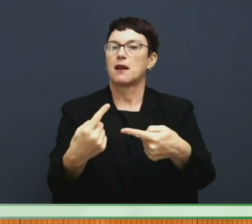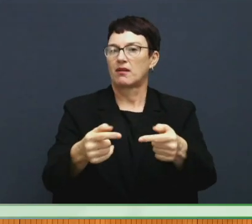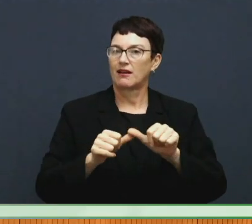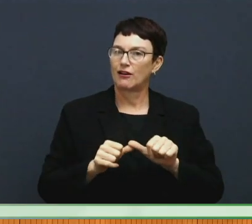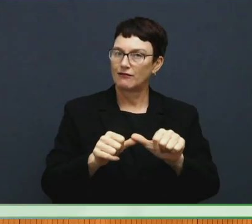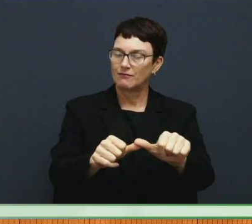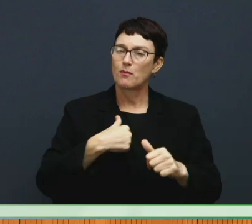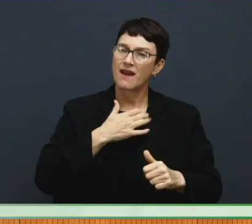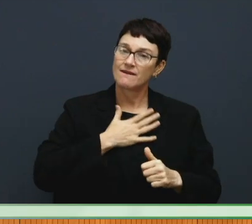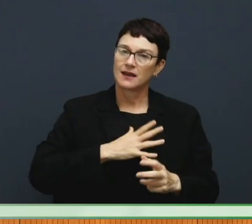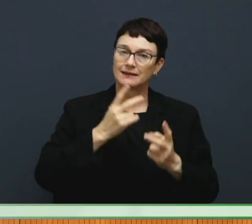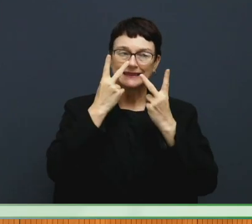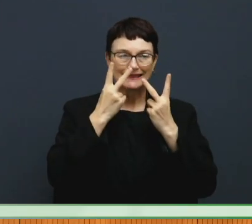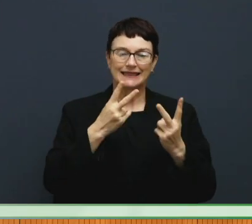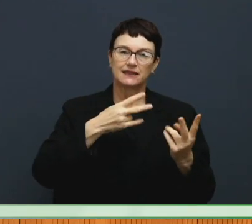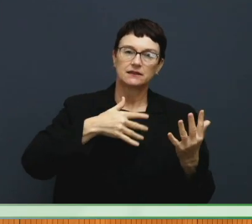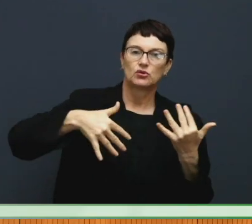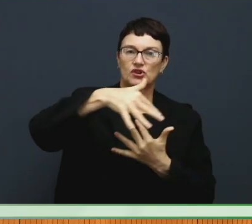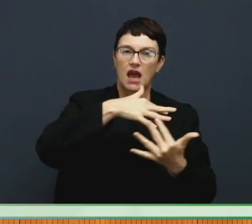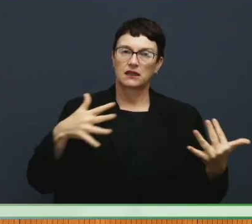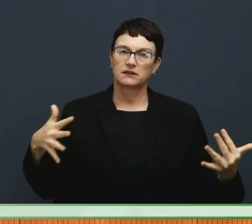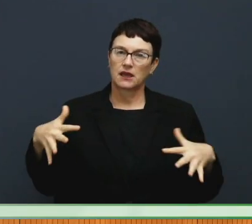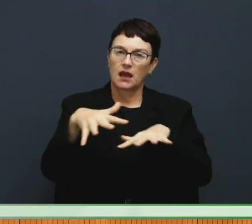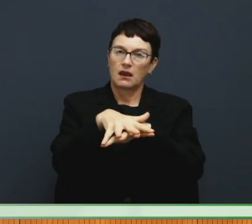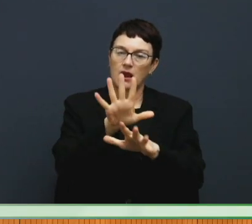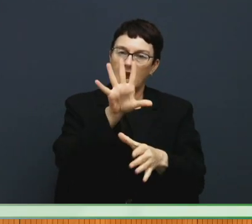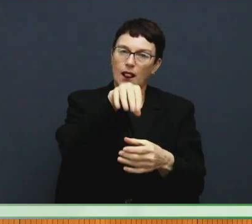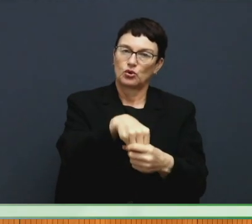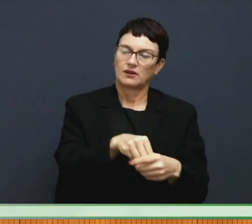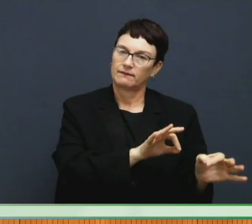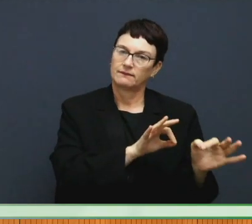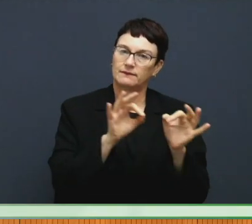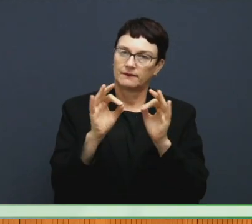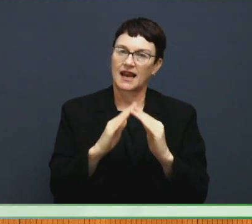equal society. Thanks all of you. Thank you.